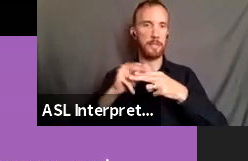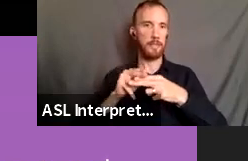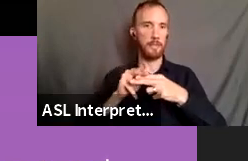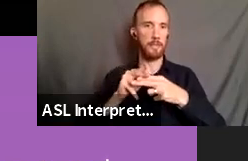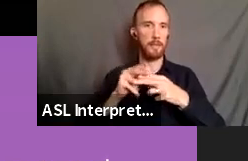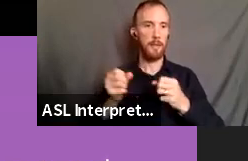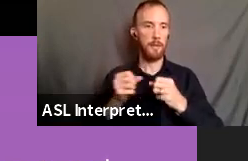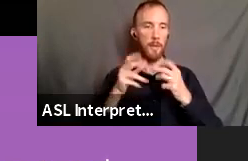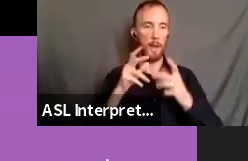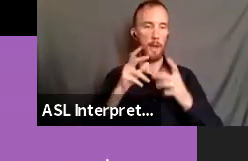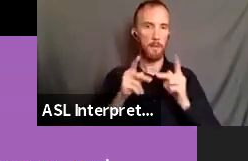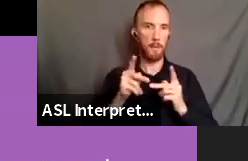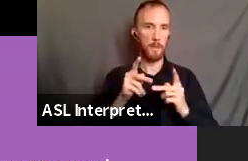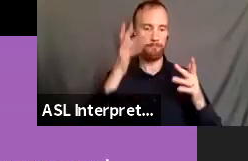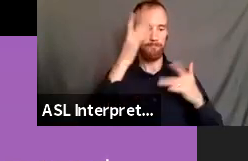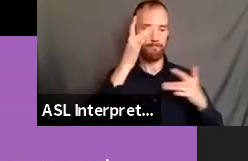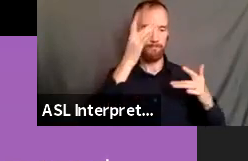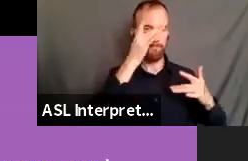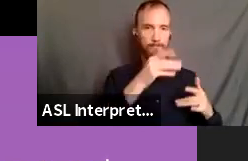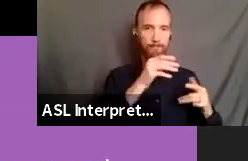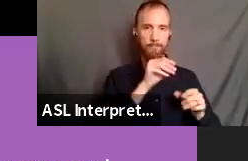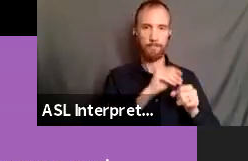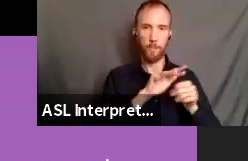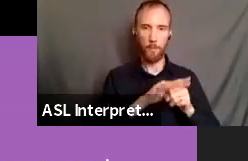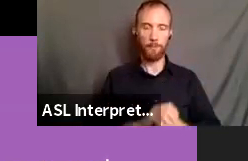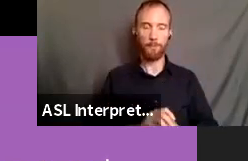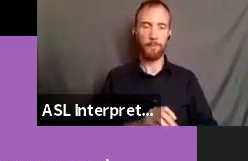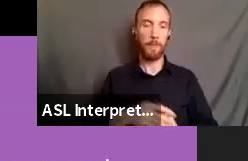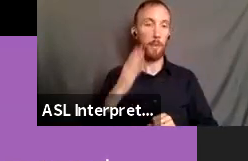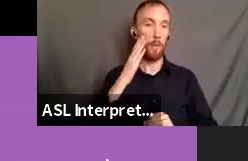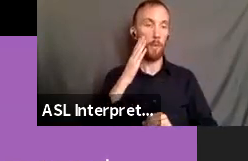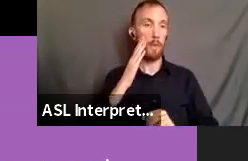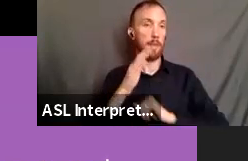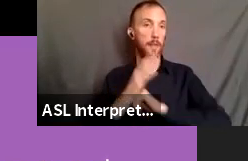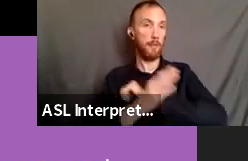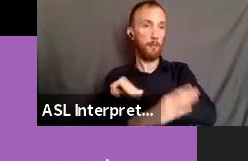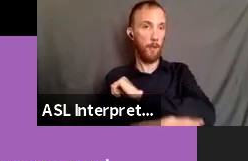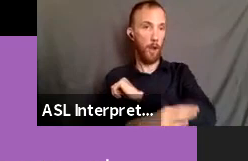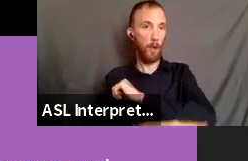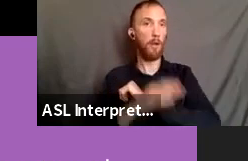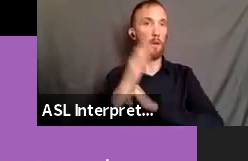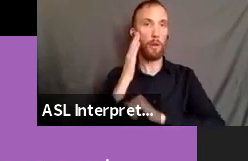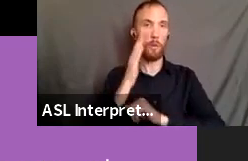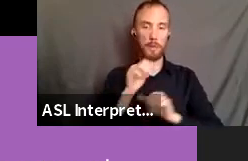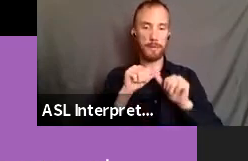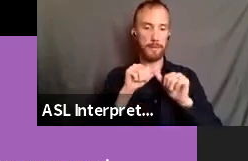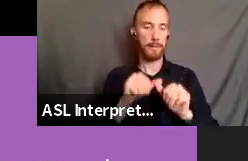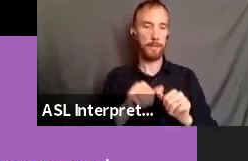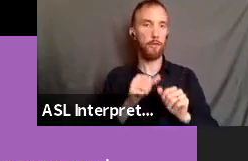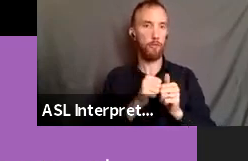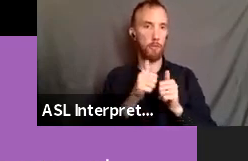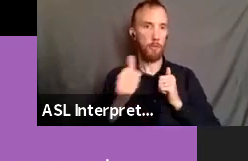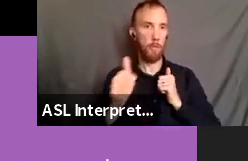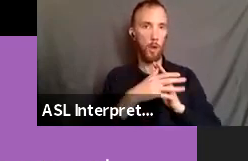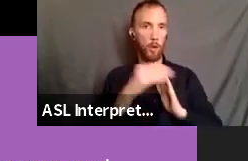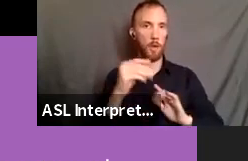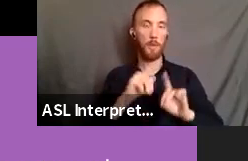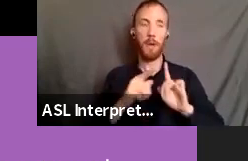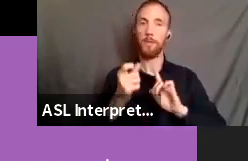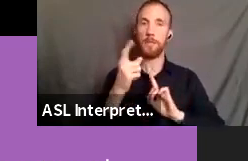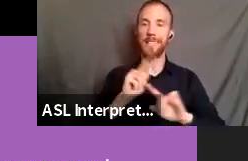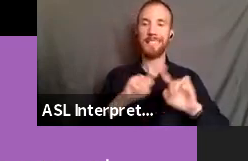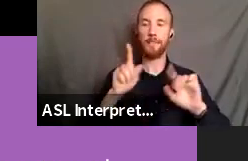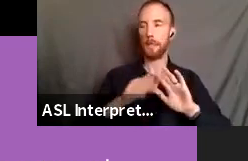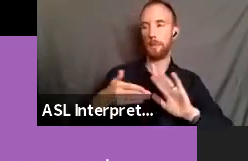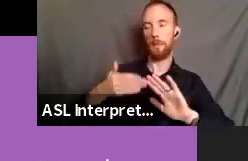although we will be returning to remote learning in the fall it will not look as it did in the spring we do have some lessons learned from the